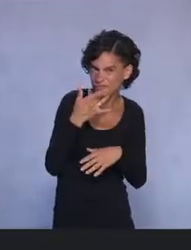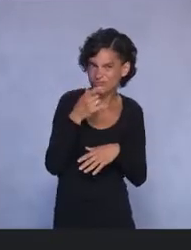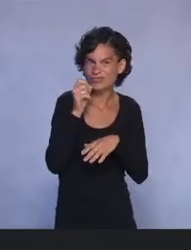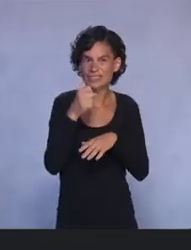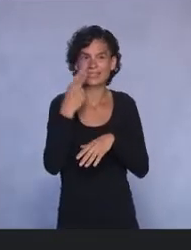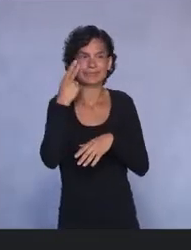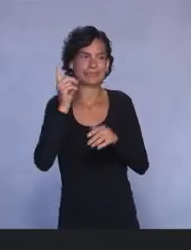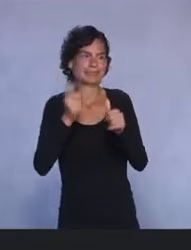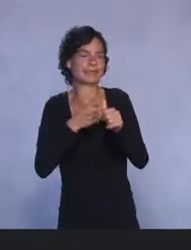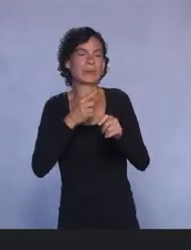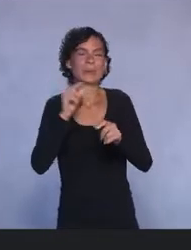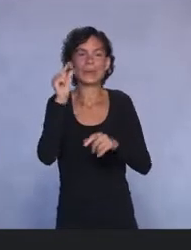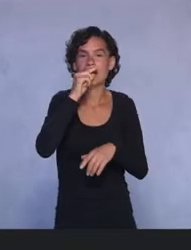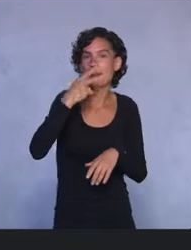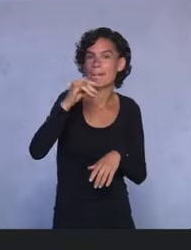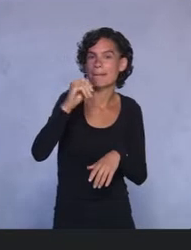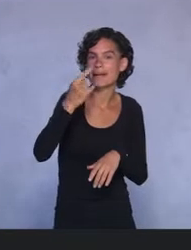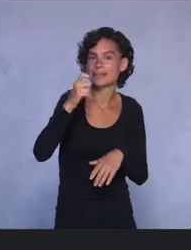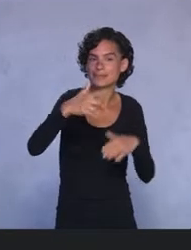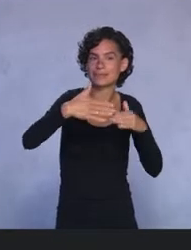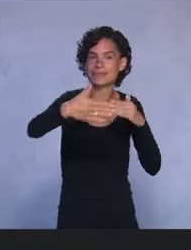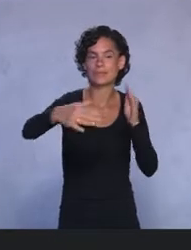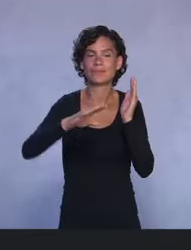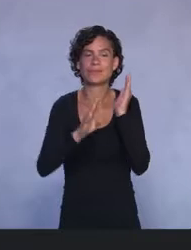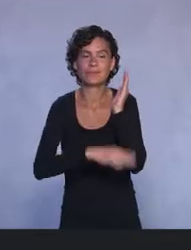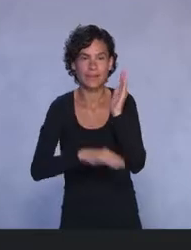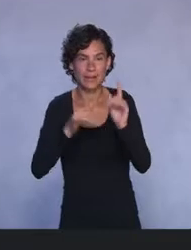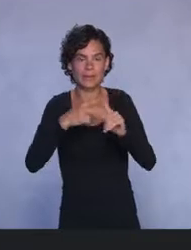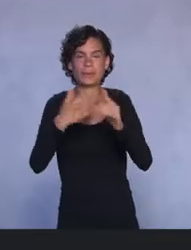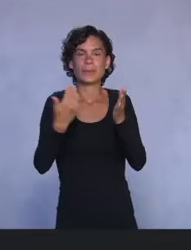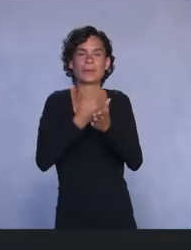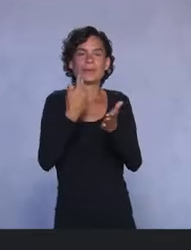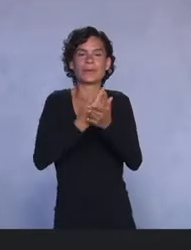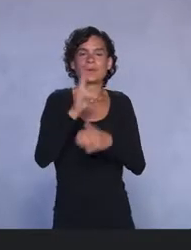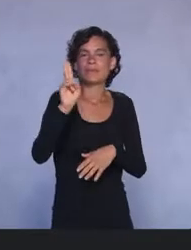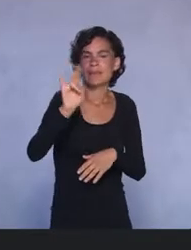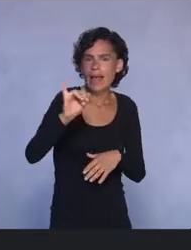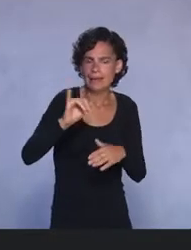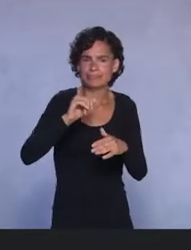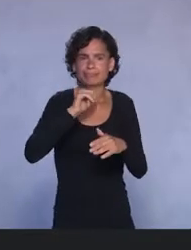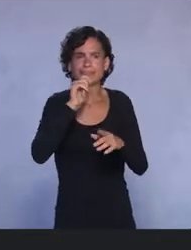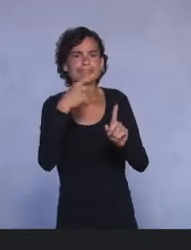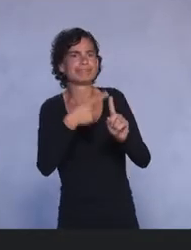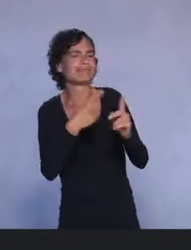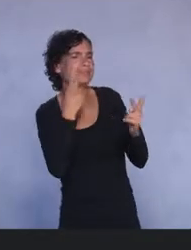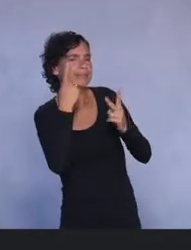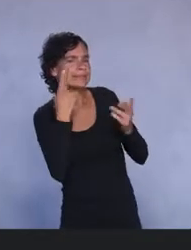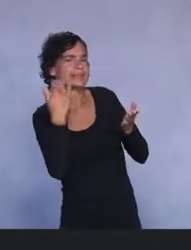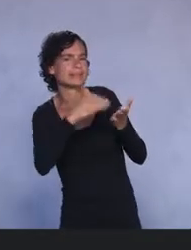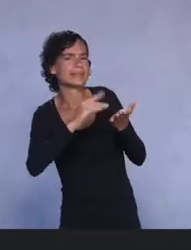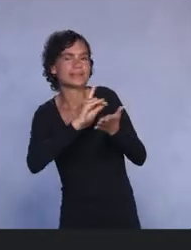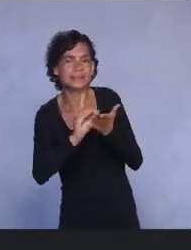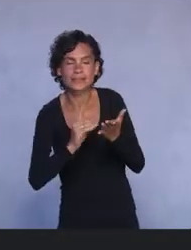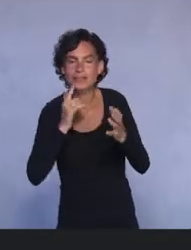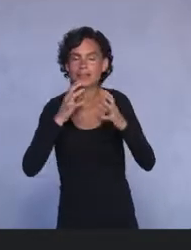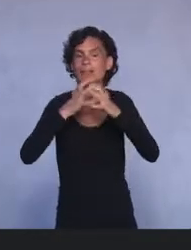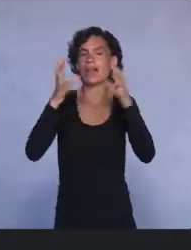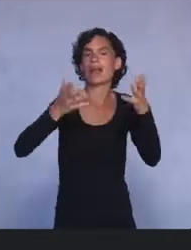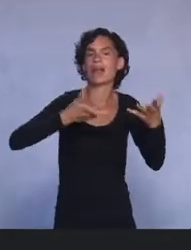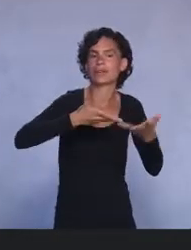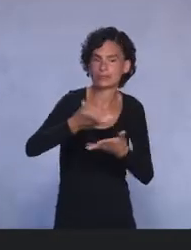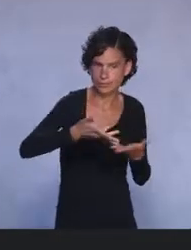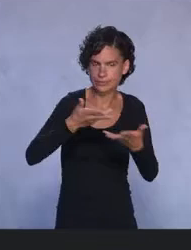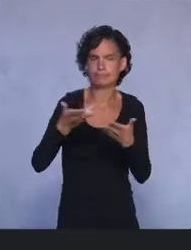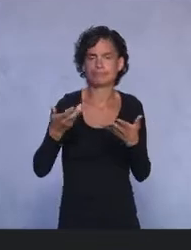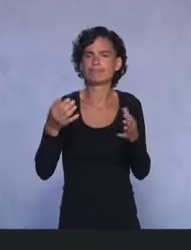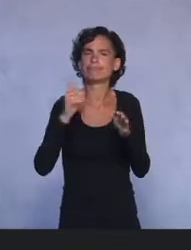fall. But this new UI is more than a visual redesign. Many interactions have been simplified and system